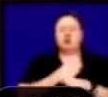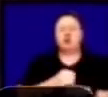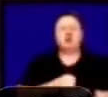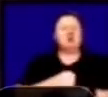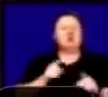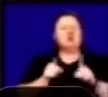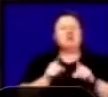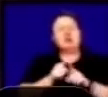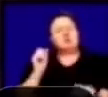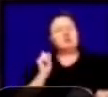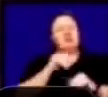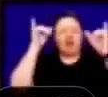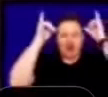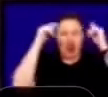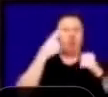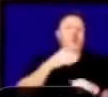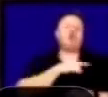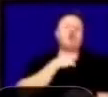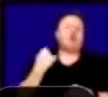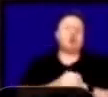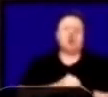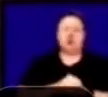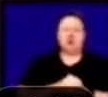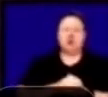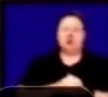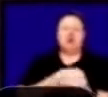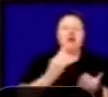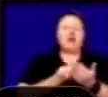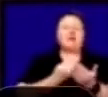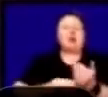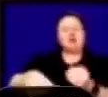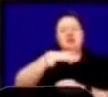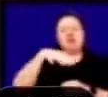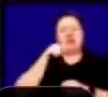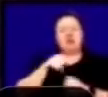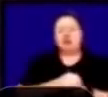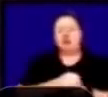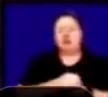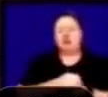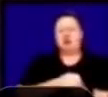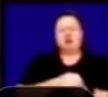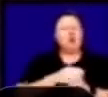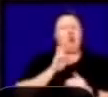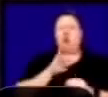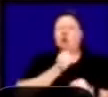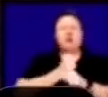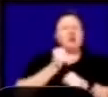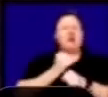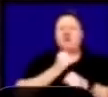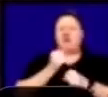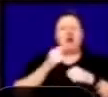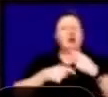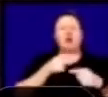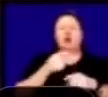slaughter. What we know about the private capitalist sector is that its purpose has never been and will never be about creation of